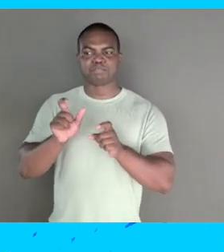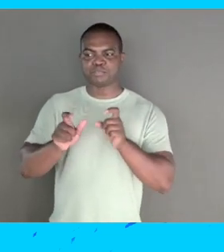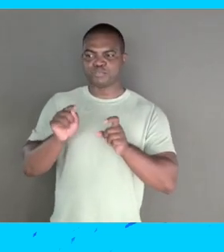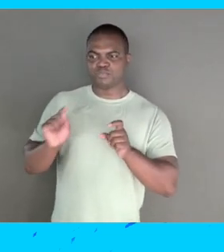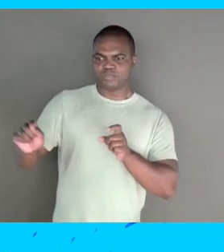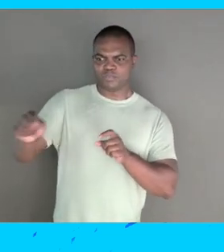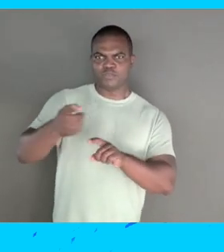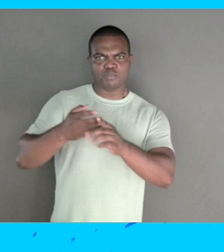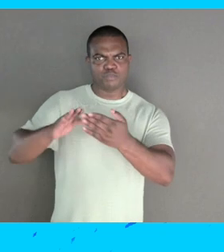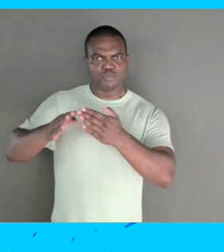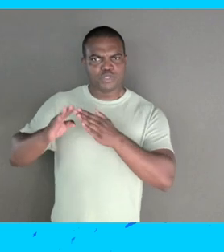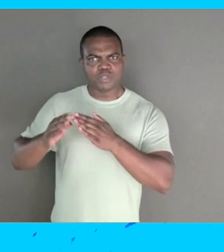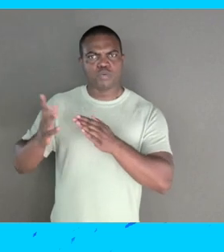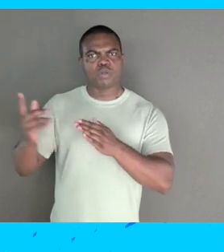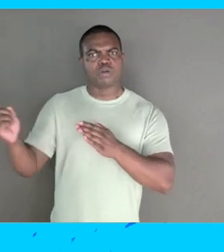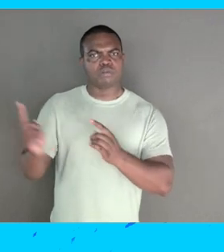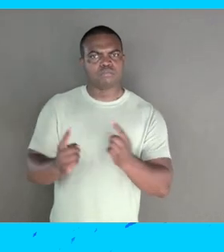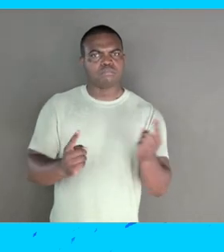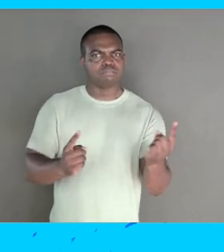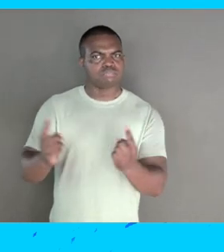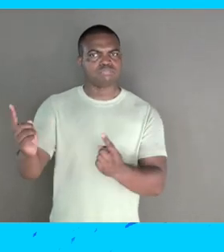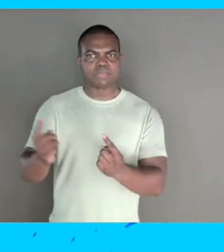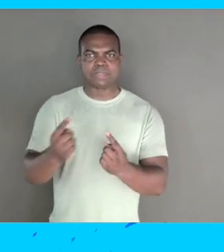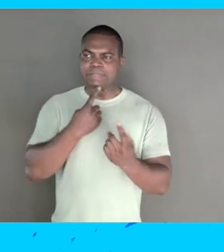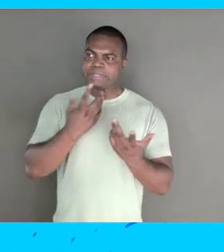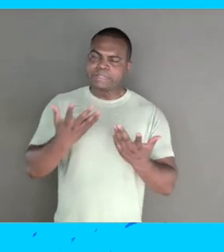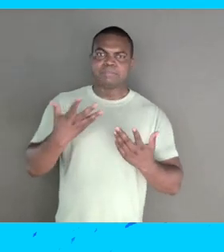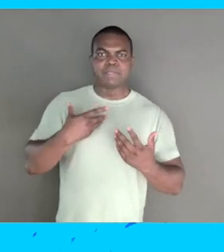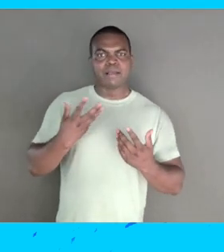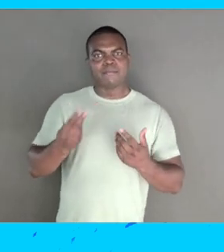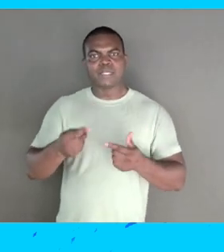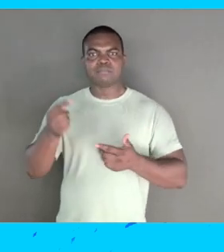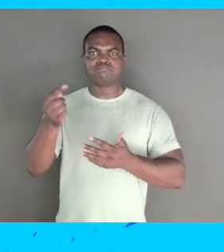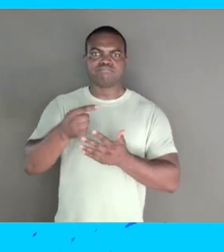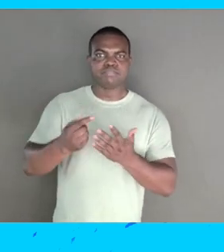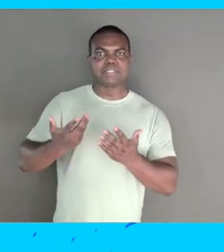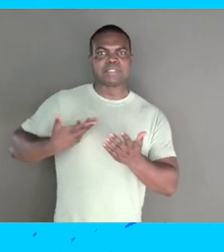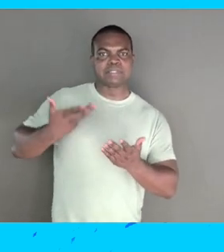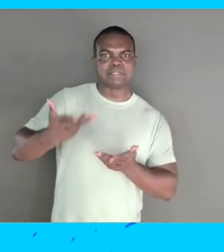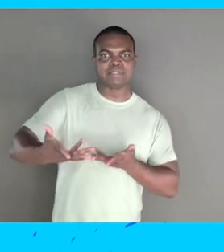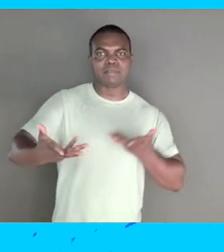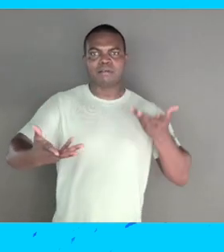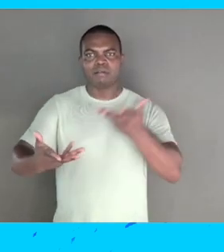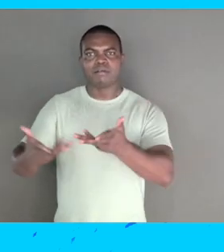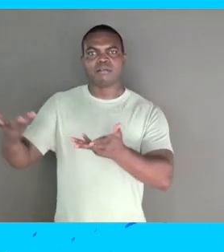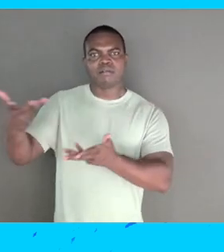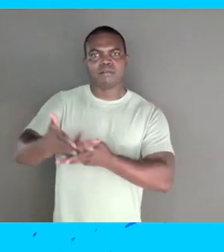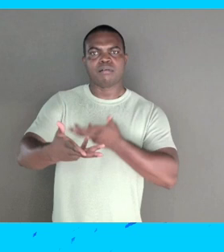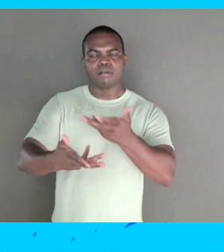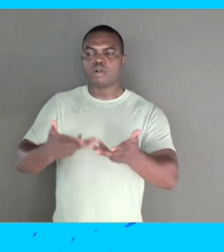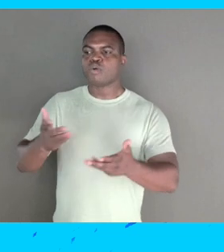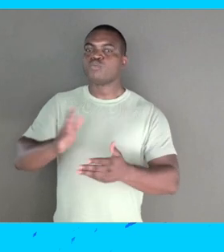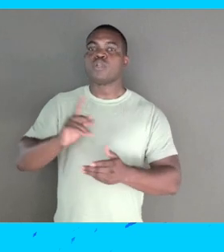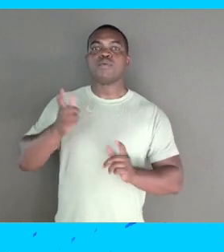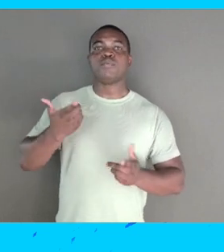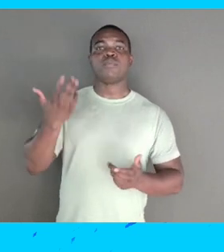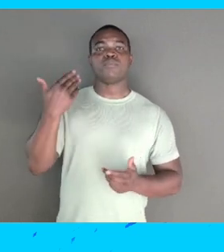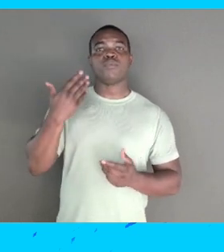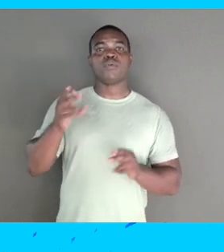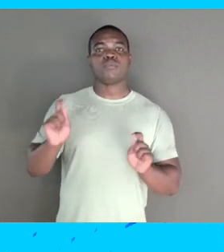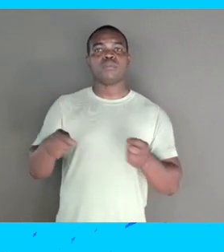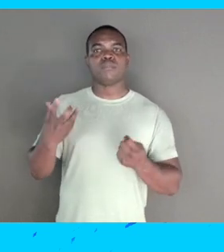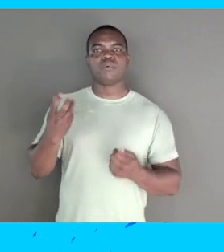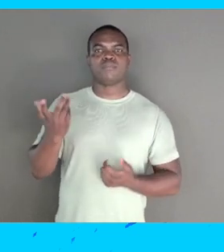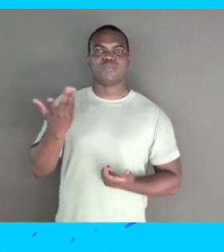as opposed to have other people speaking for them, which is really, really common to heteronormative